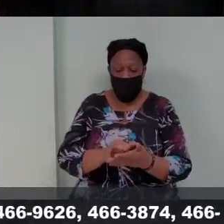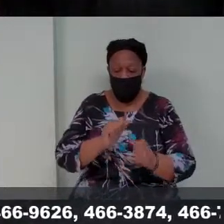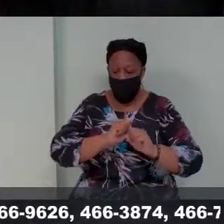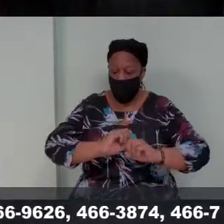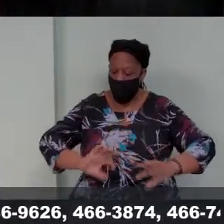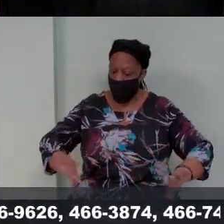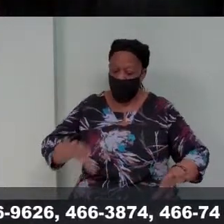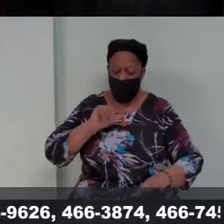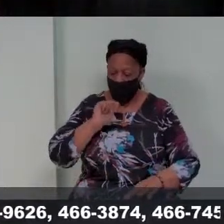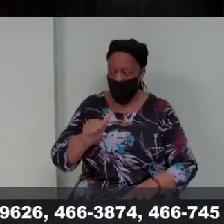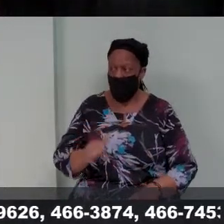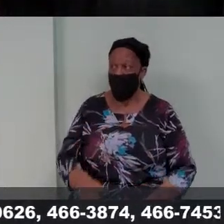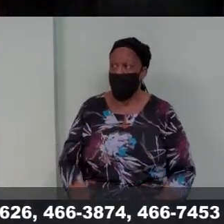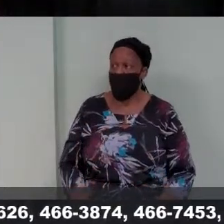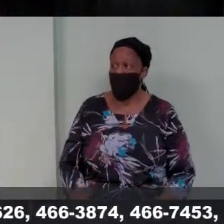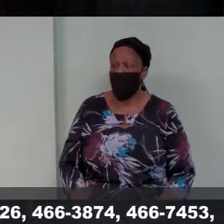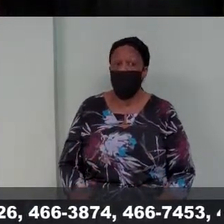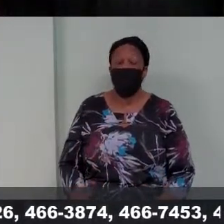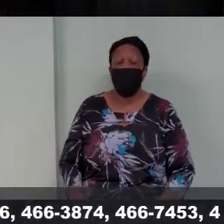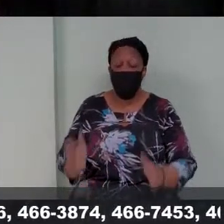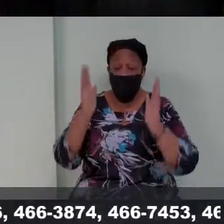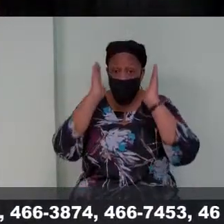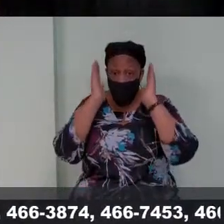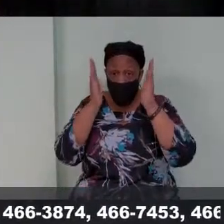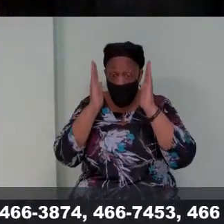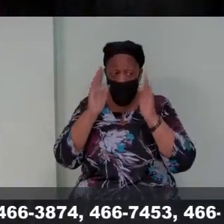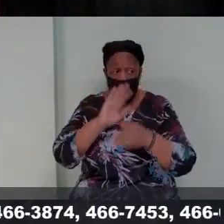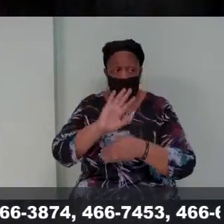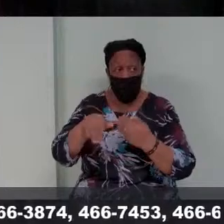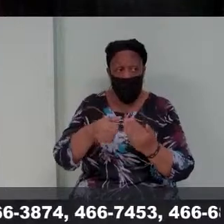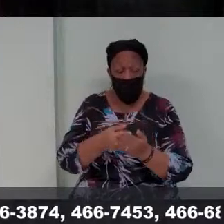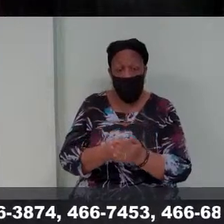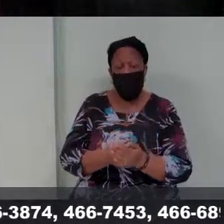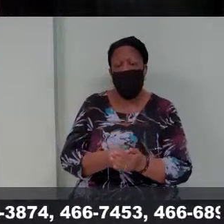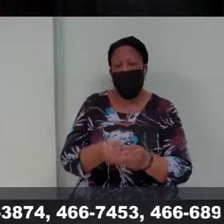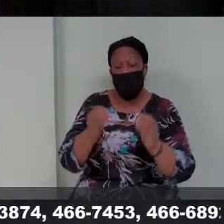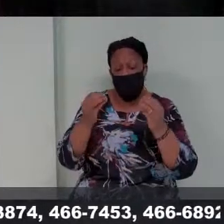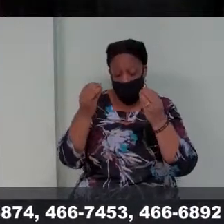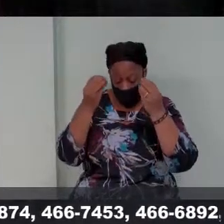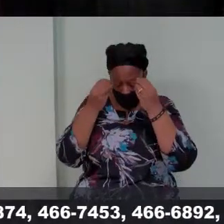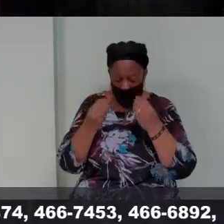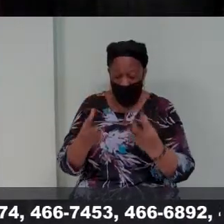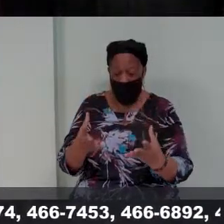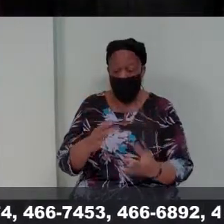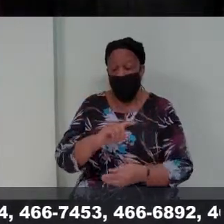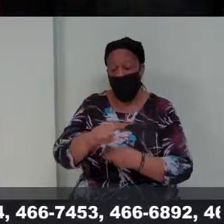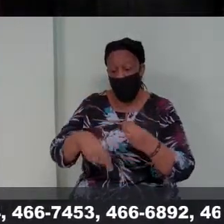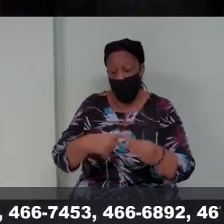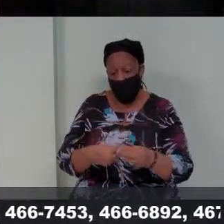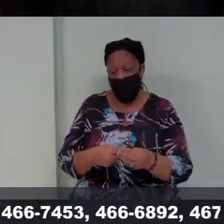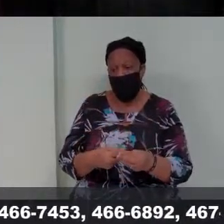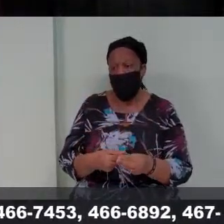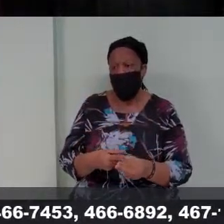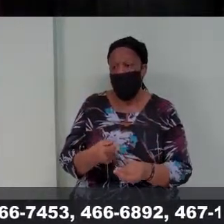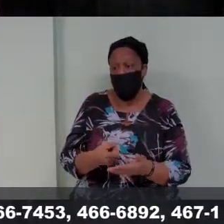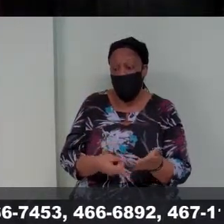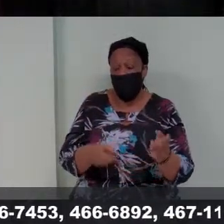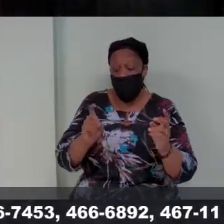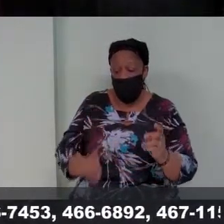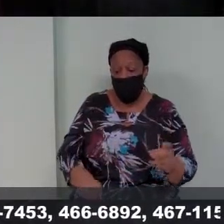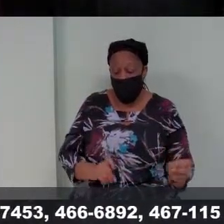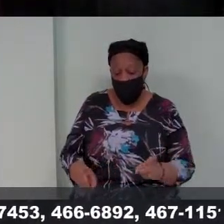simply adhering to all the medical advice and protocols, which are all non-pharmaceutical and